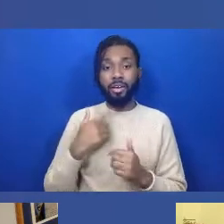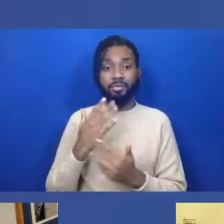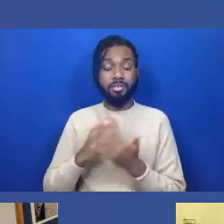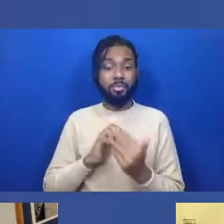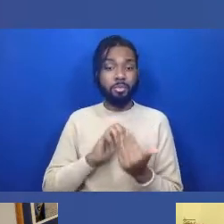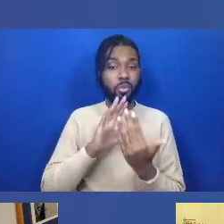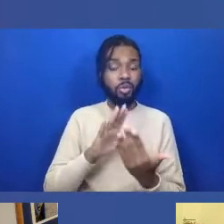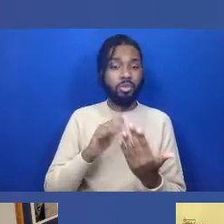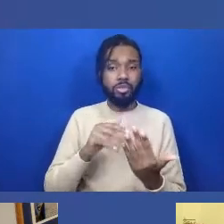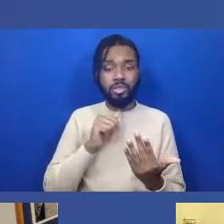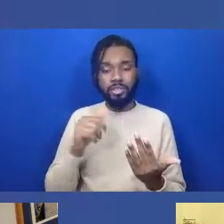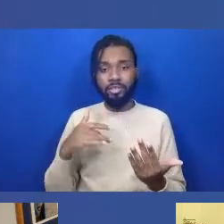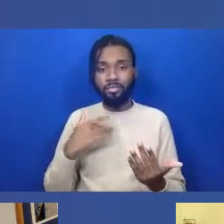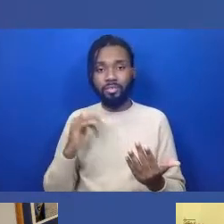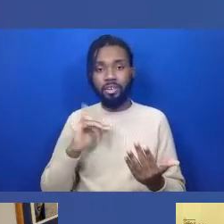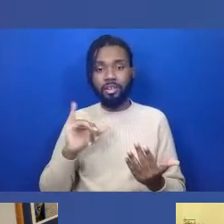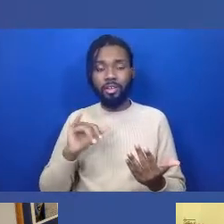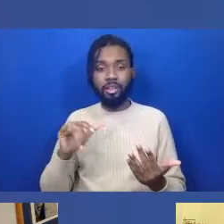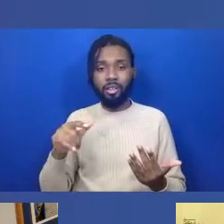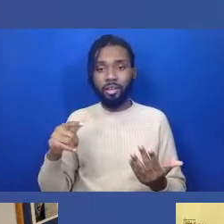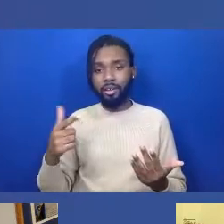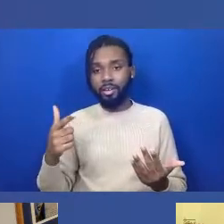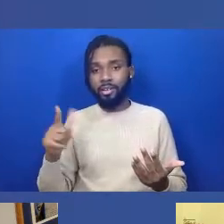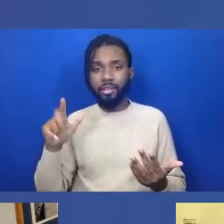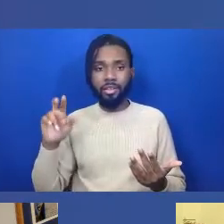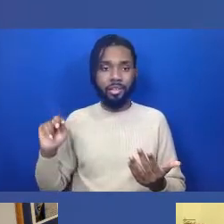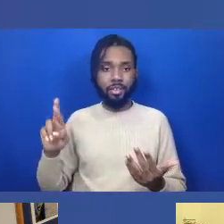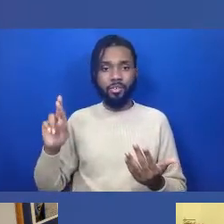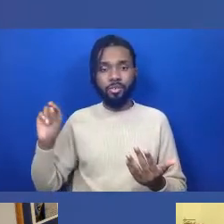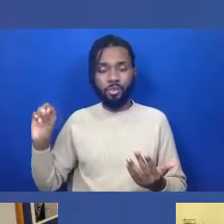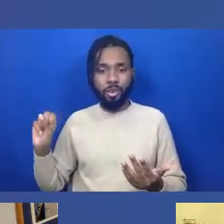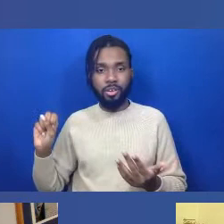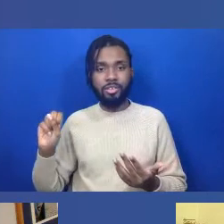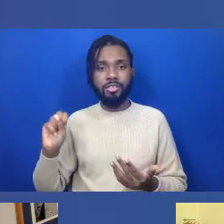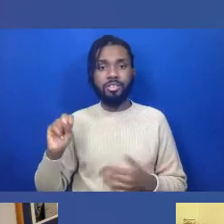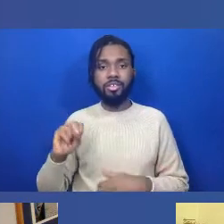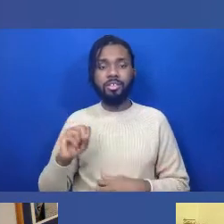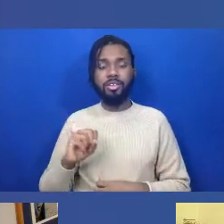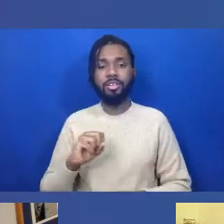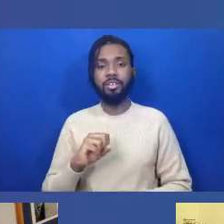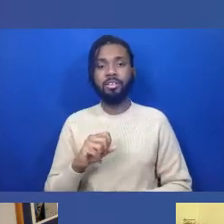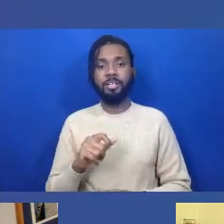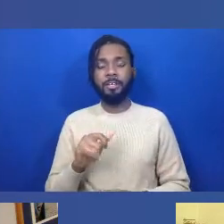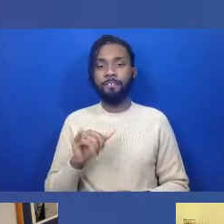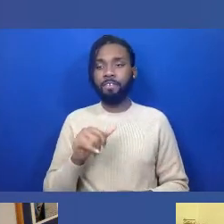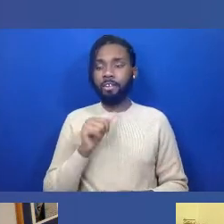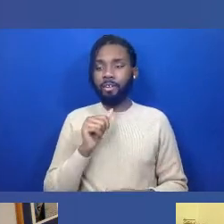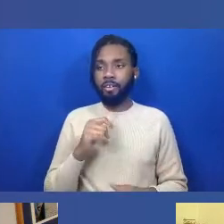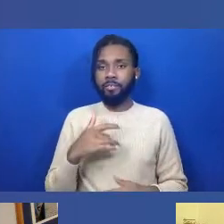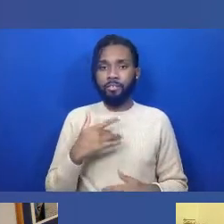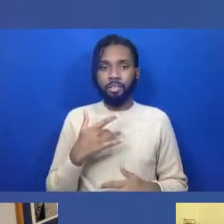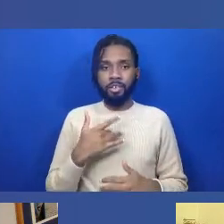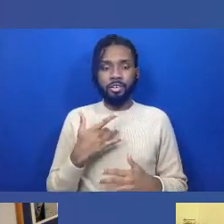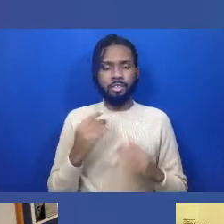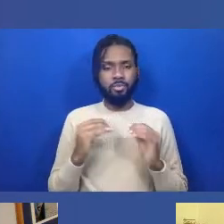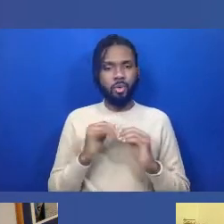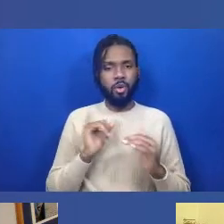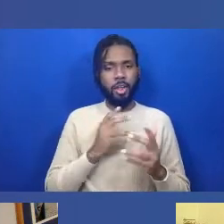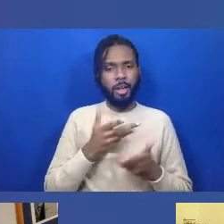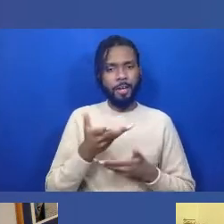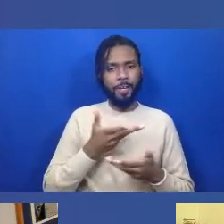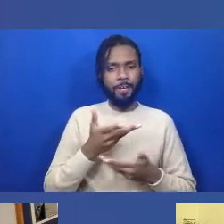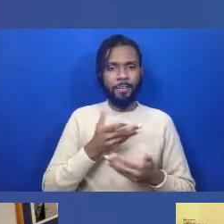so much like Glengarry Glen Ross and, you know, feel a bit more in the kind of relationship base.